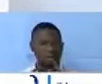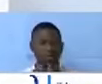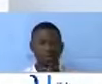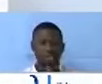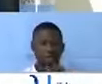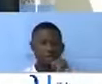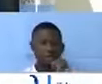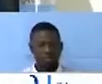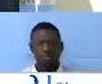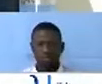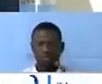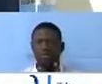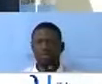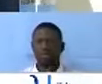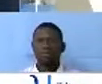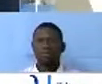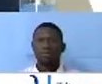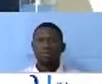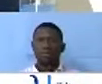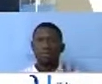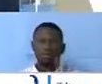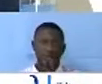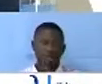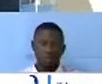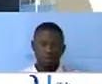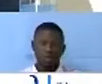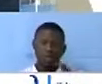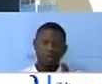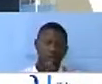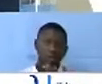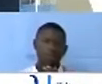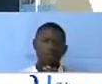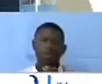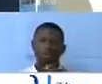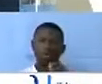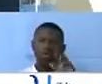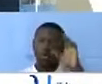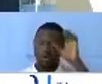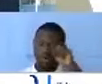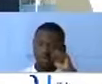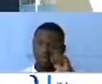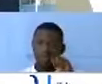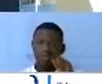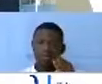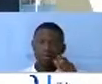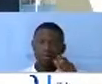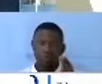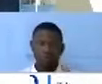man na am. We can understand that businesses may make mistakes.